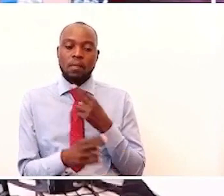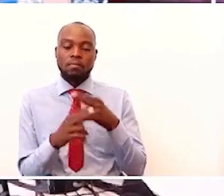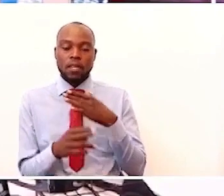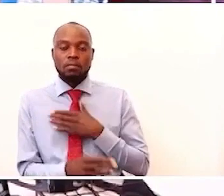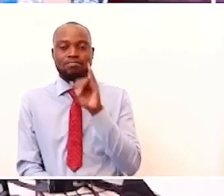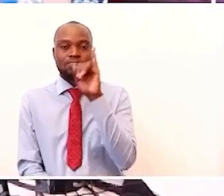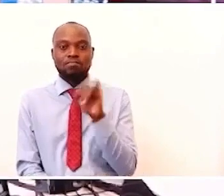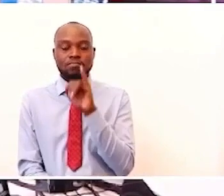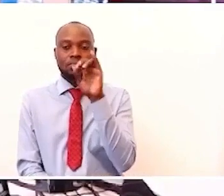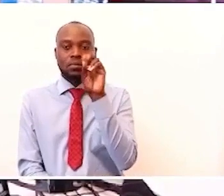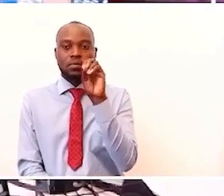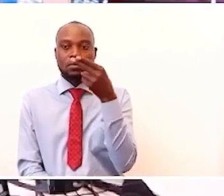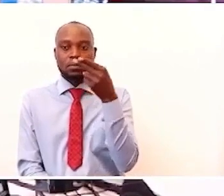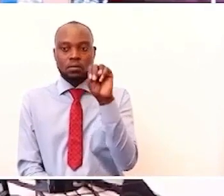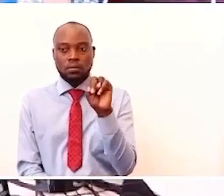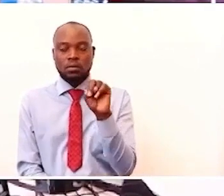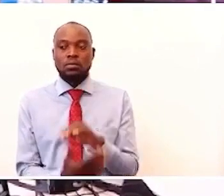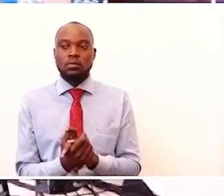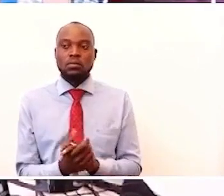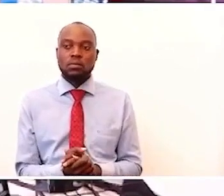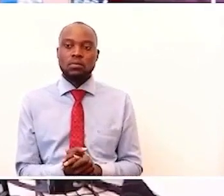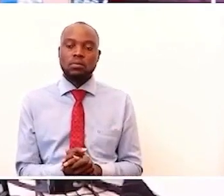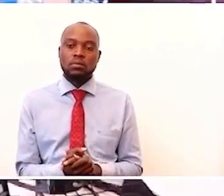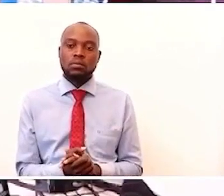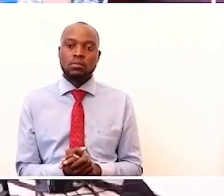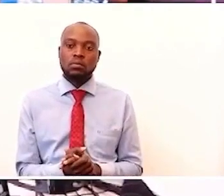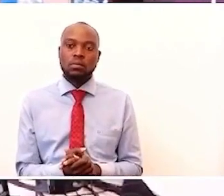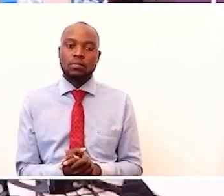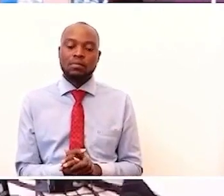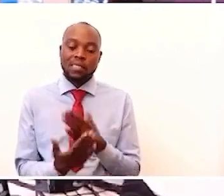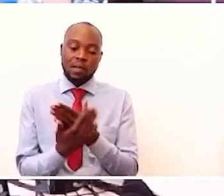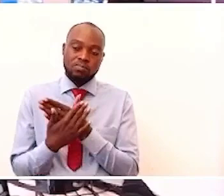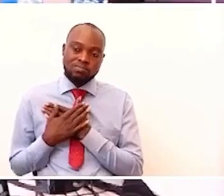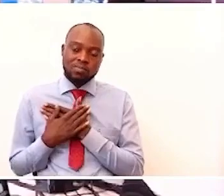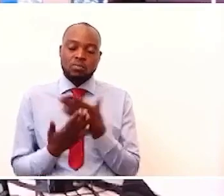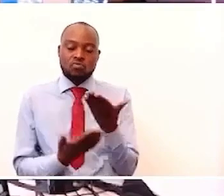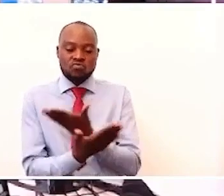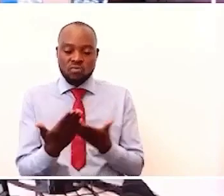for Tax Justice Network. I loved the conversation around